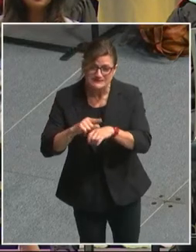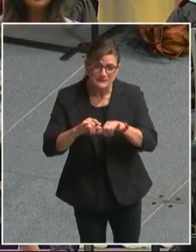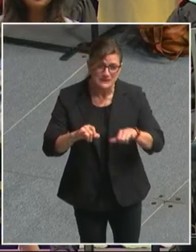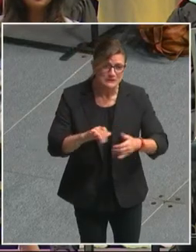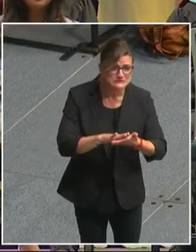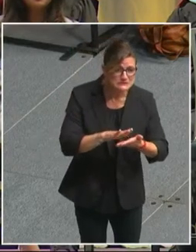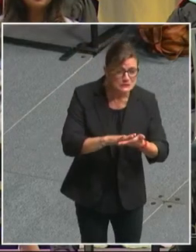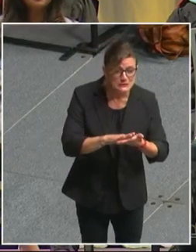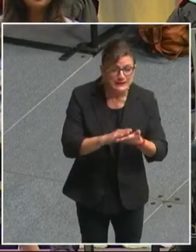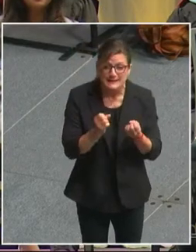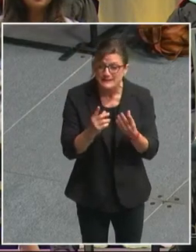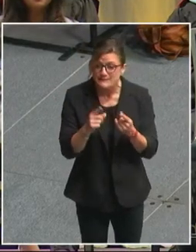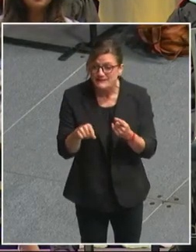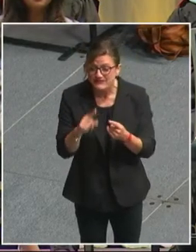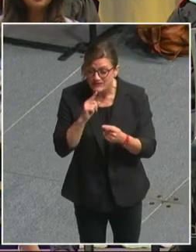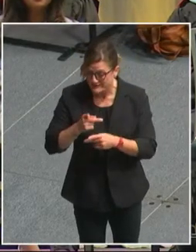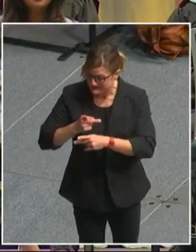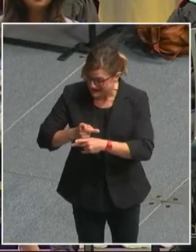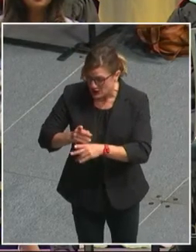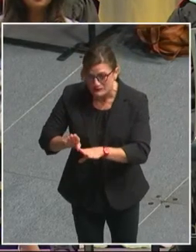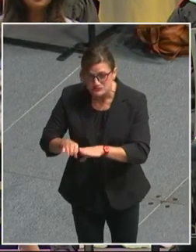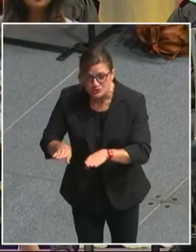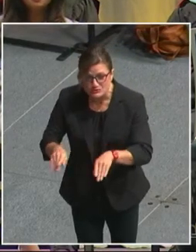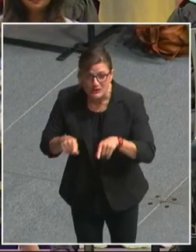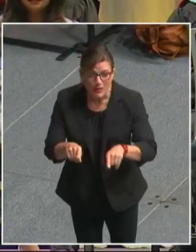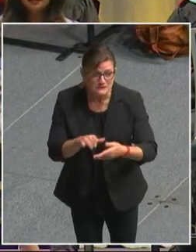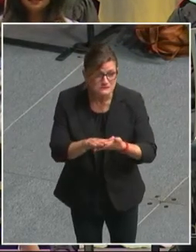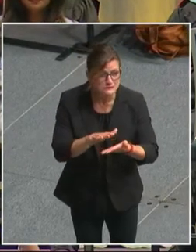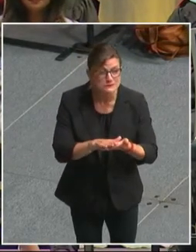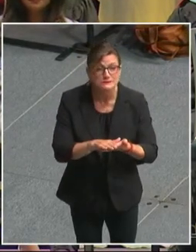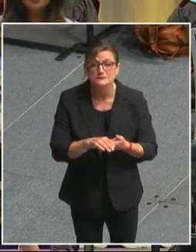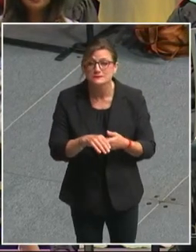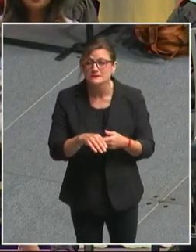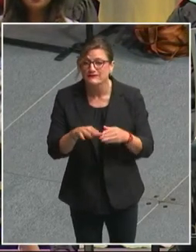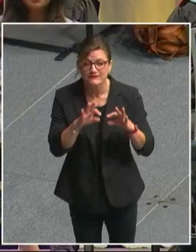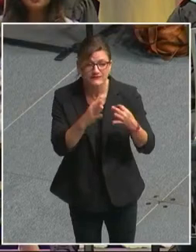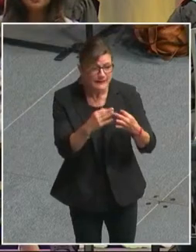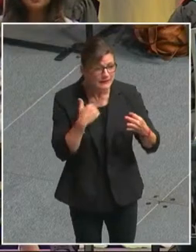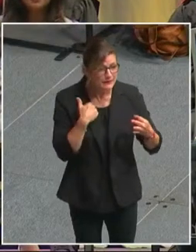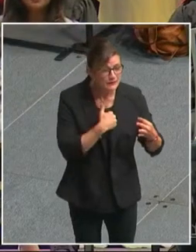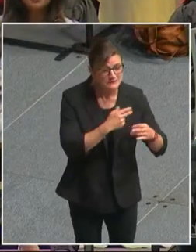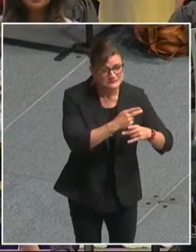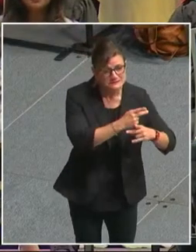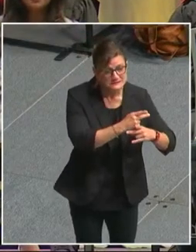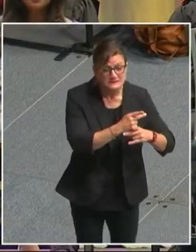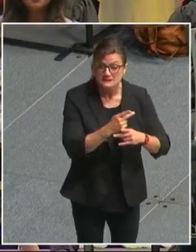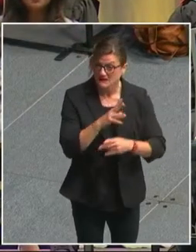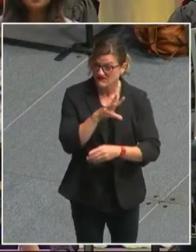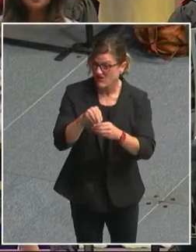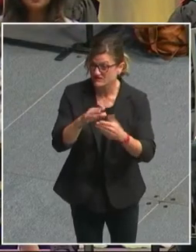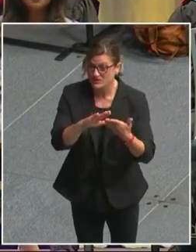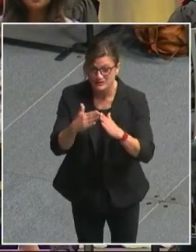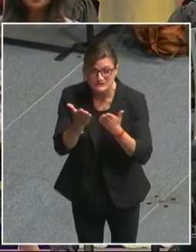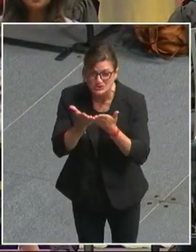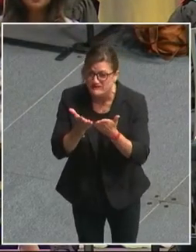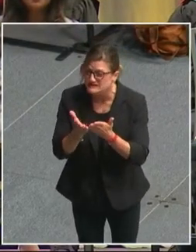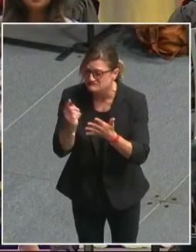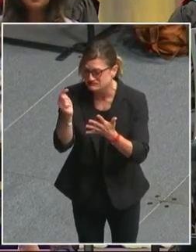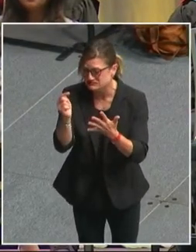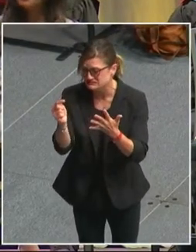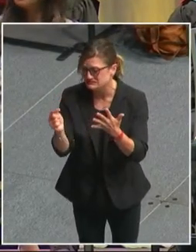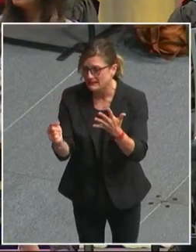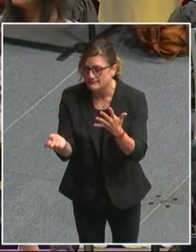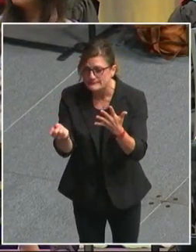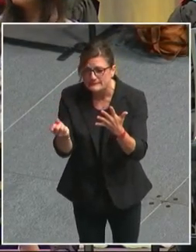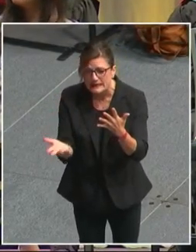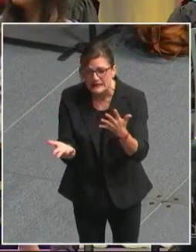Many of you have continued to care for children and other family members. Many of you have taken on community service, just so many things